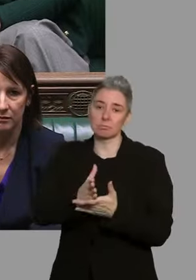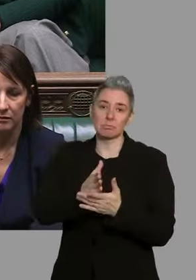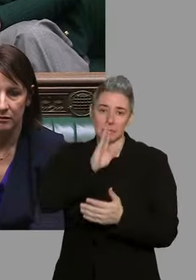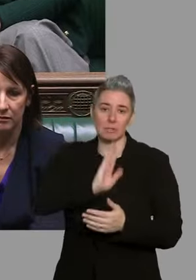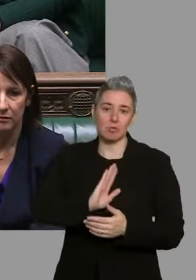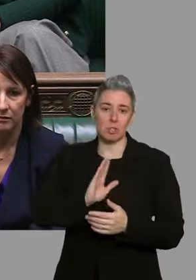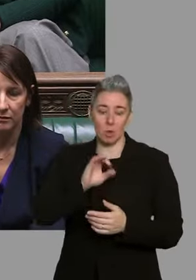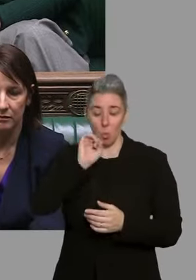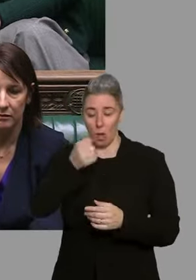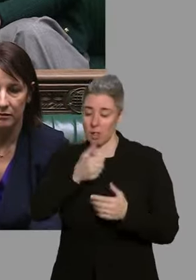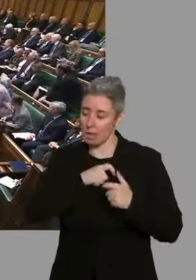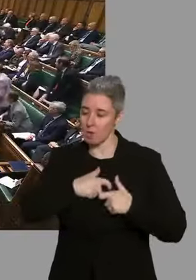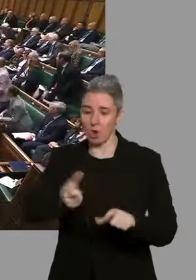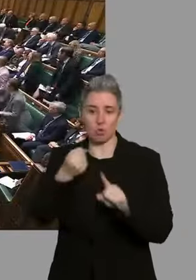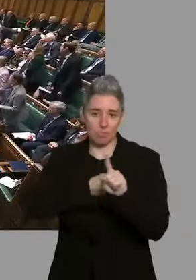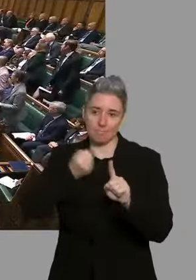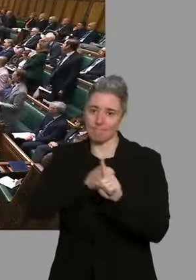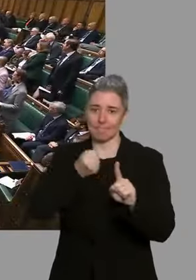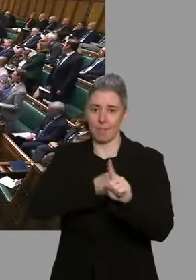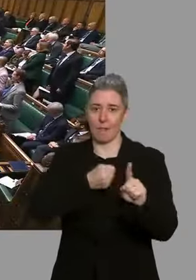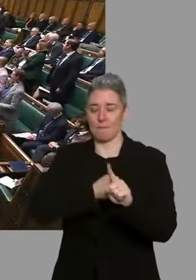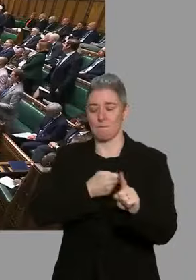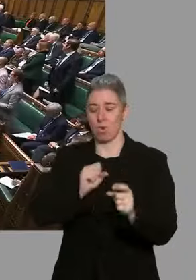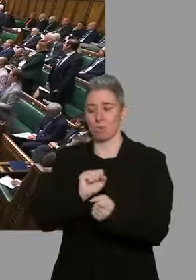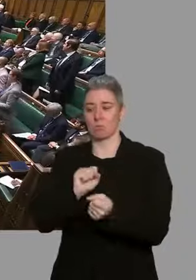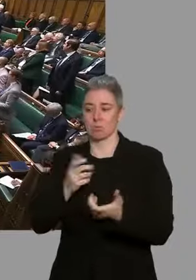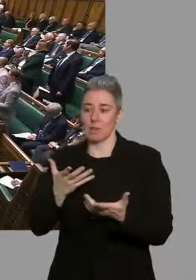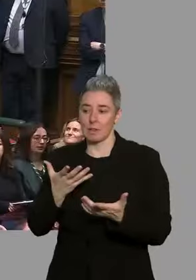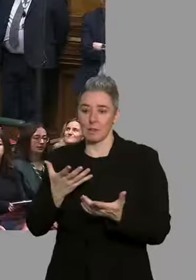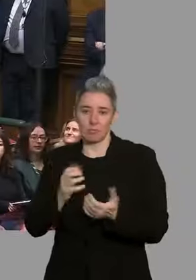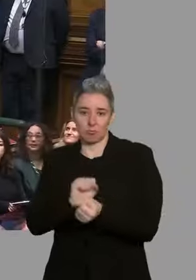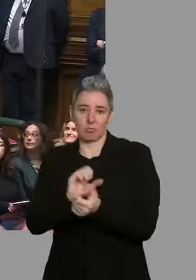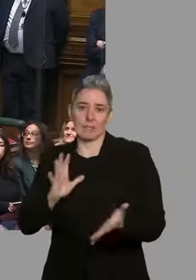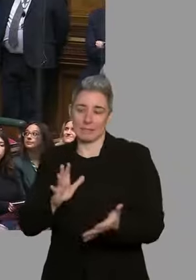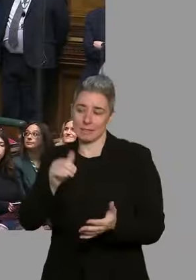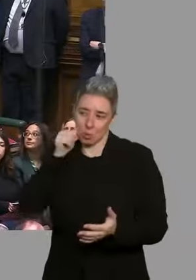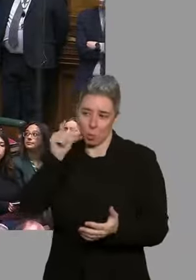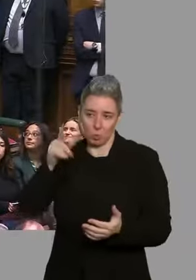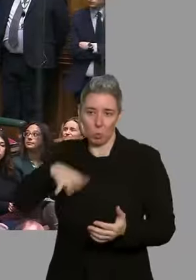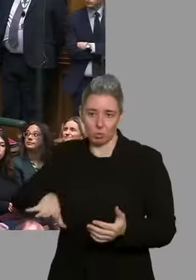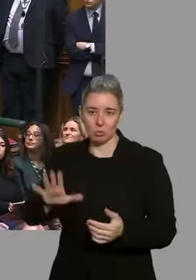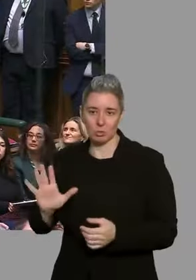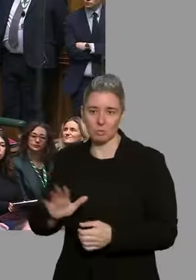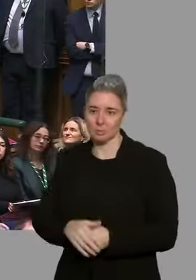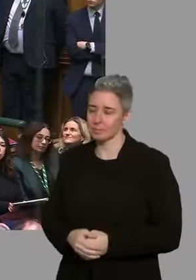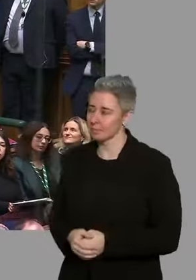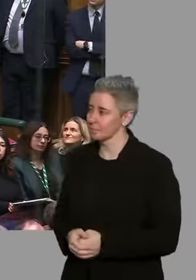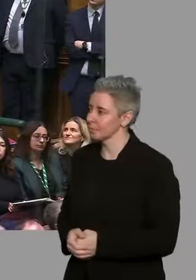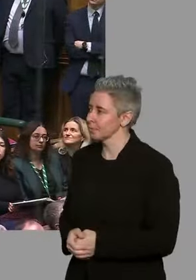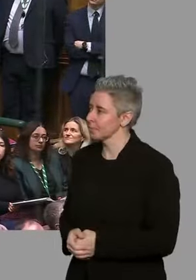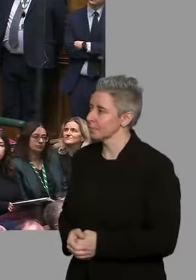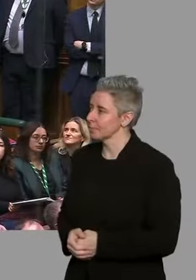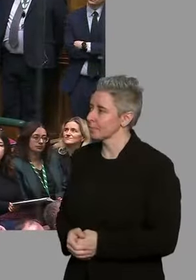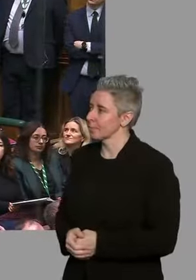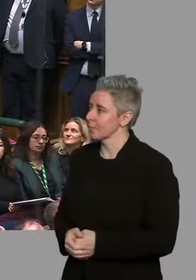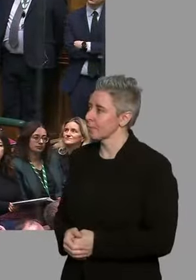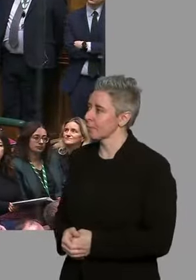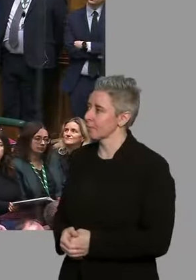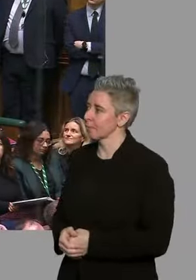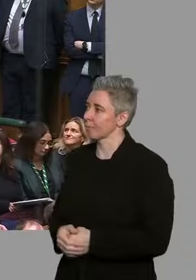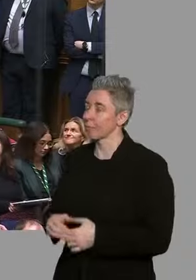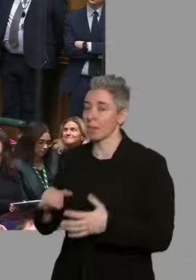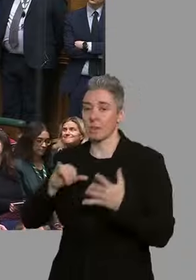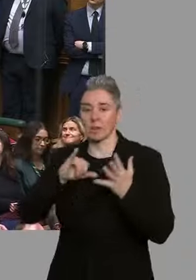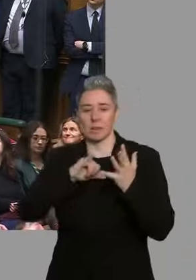family desperately want. Sarah Owen. Thank you, Mr Speaker. Stellantis could not have asked for more from the workers at the